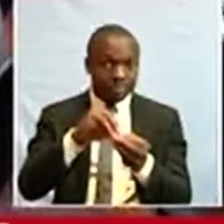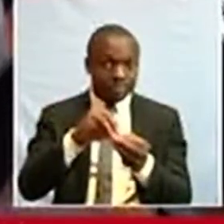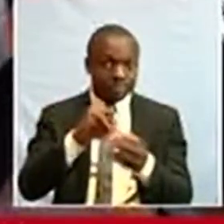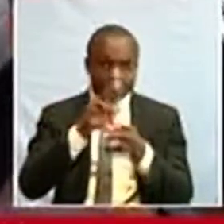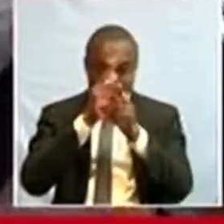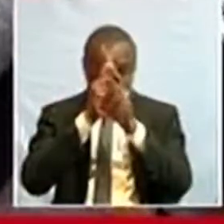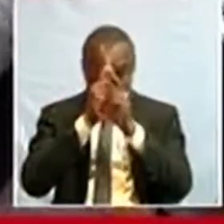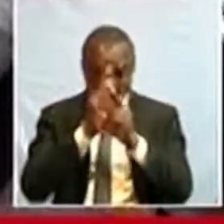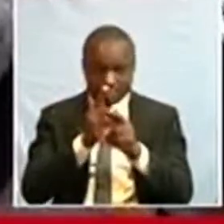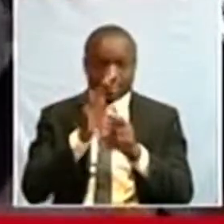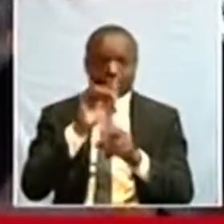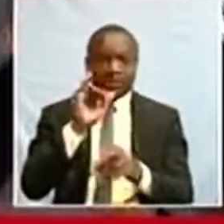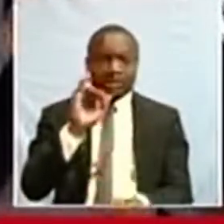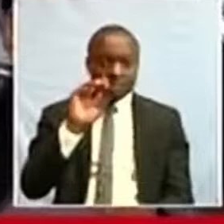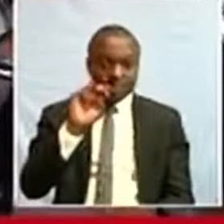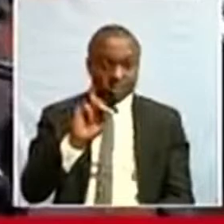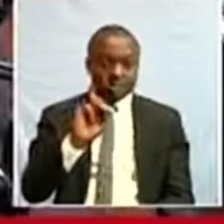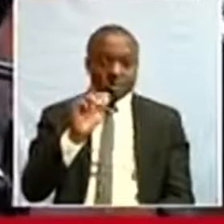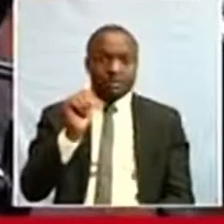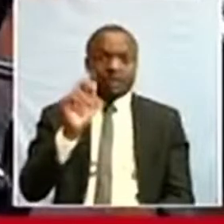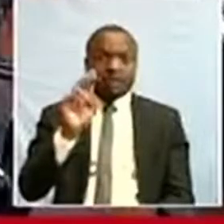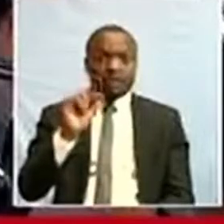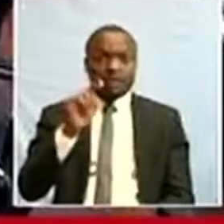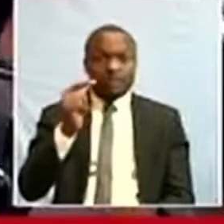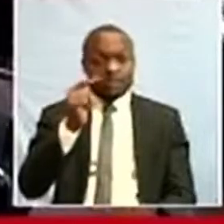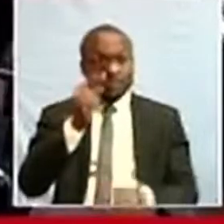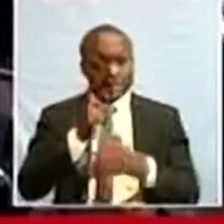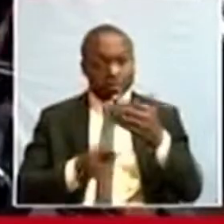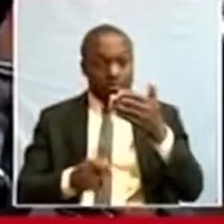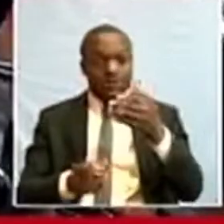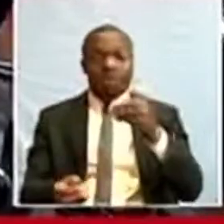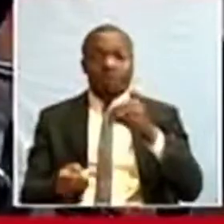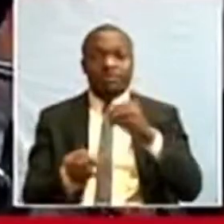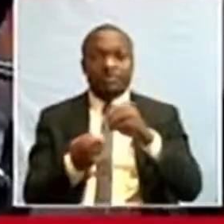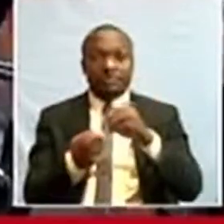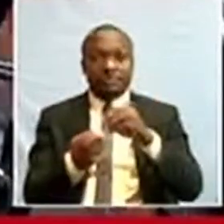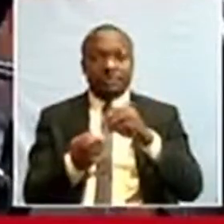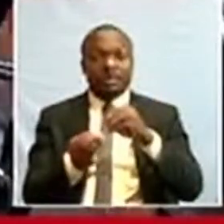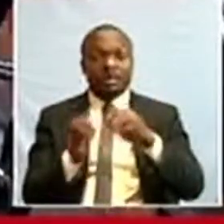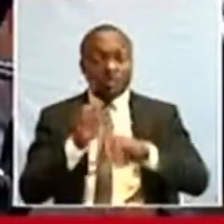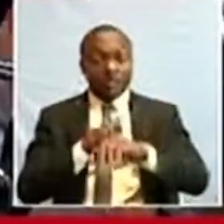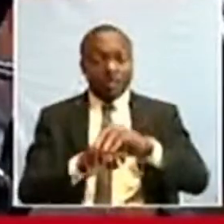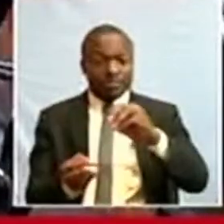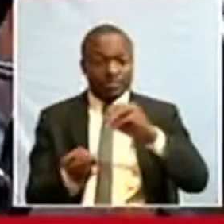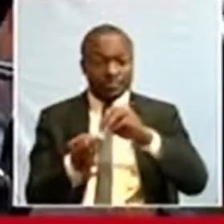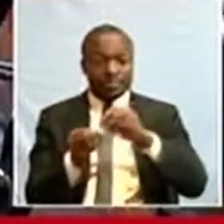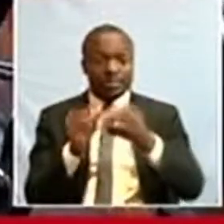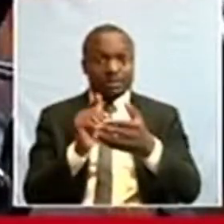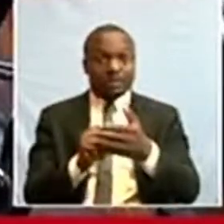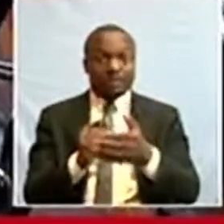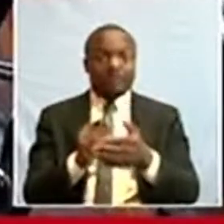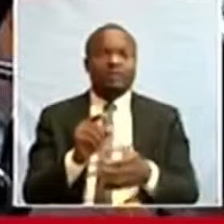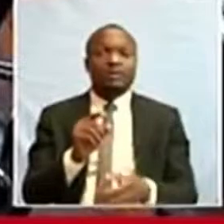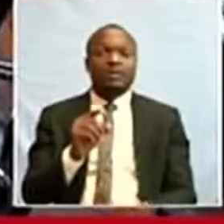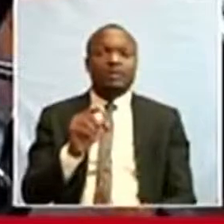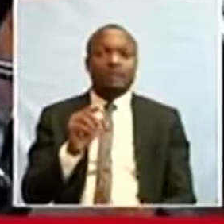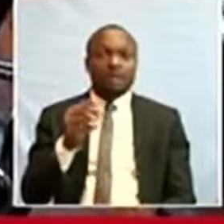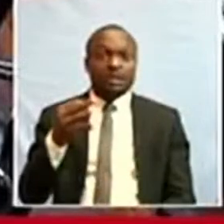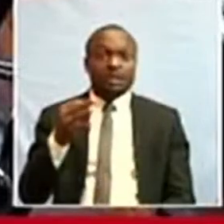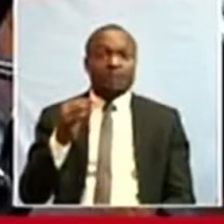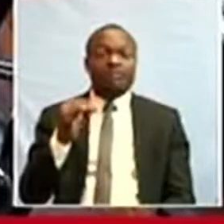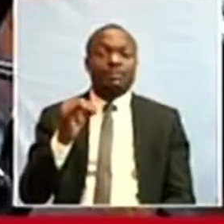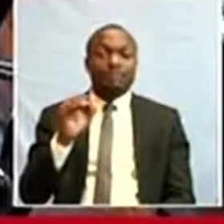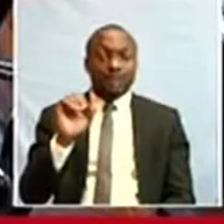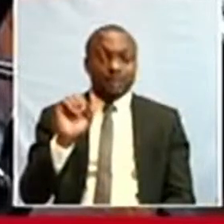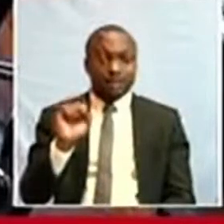Honorable Wamnyima. What is the timeline for this FSPMS? Its integration? Yeah, what